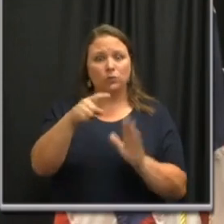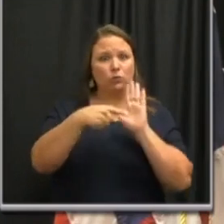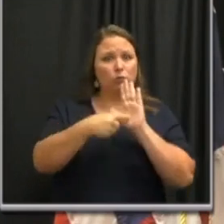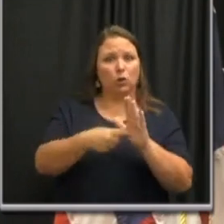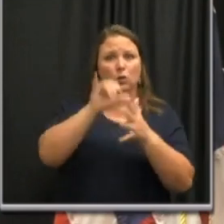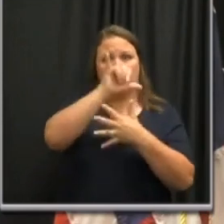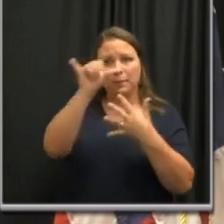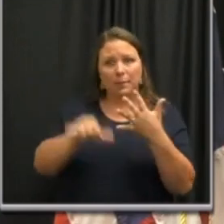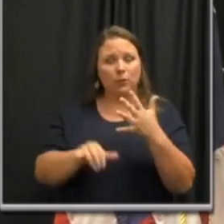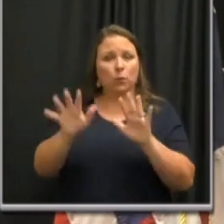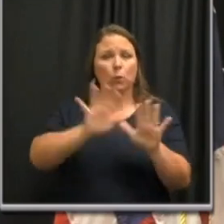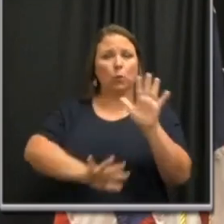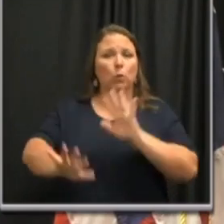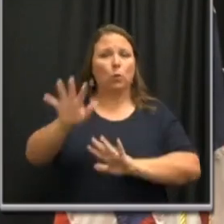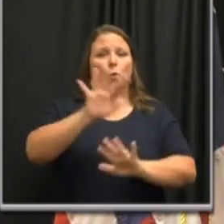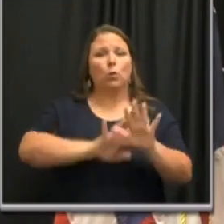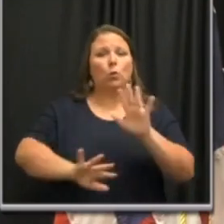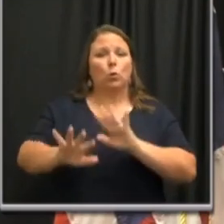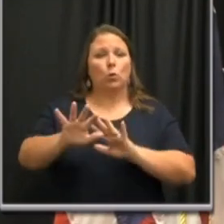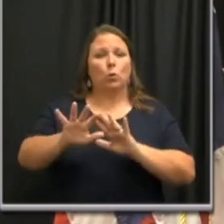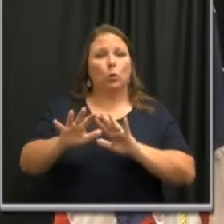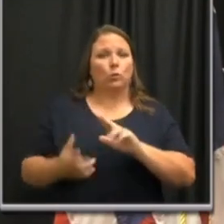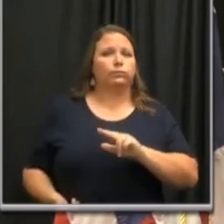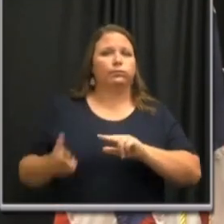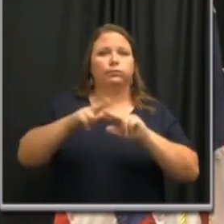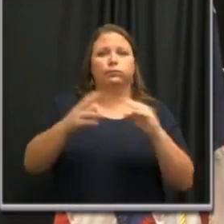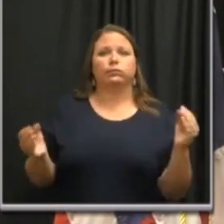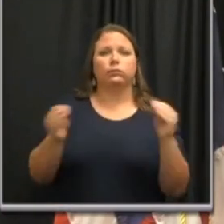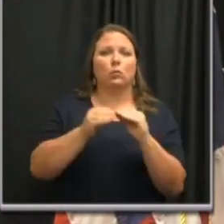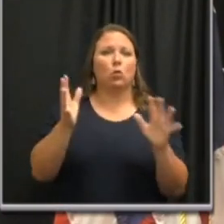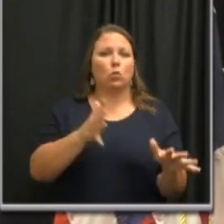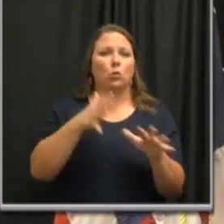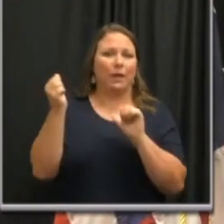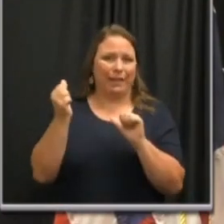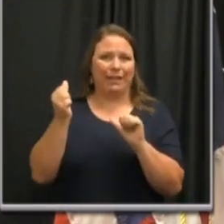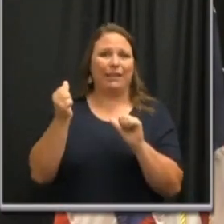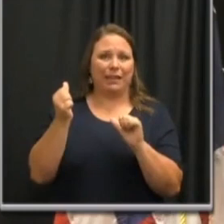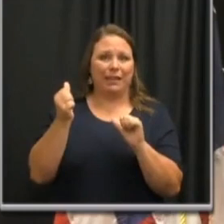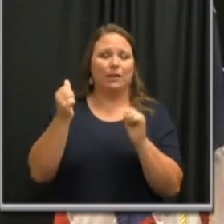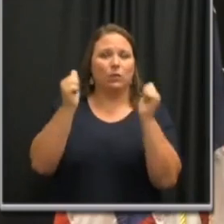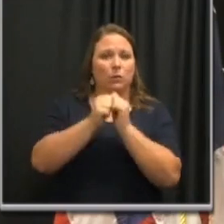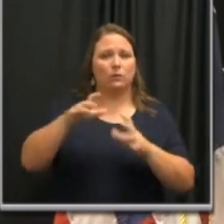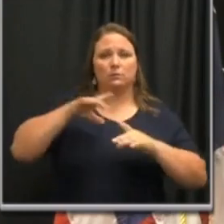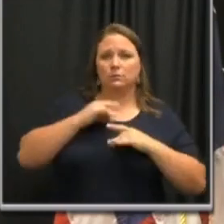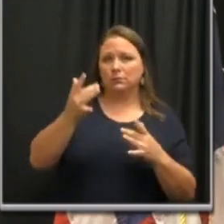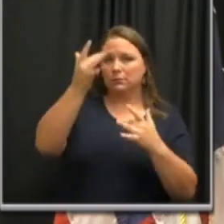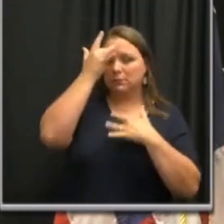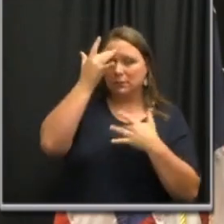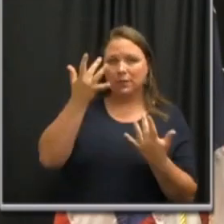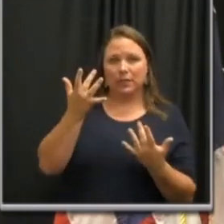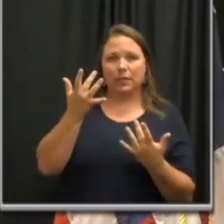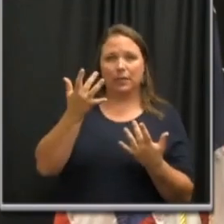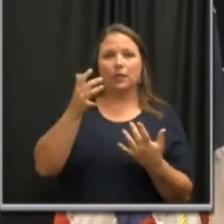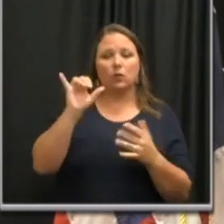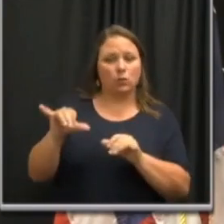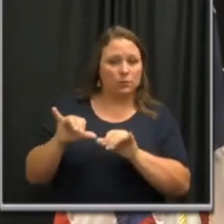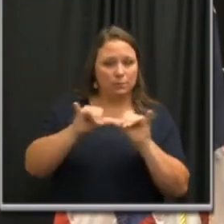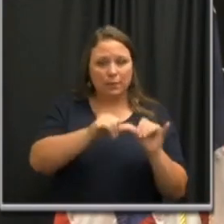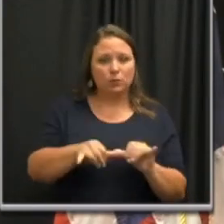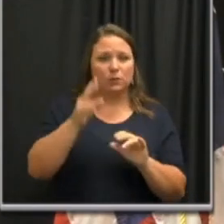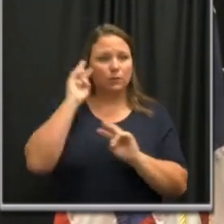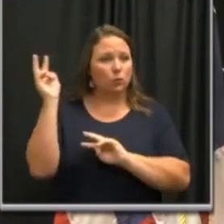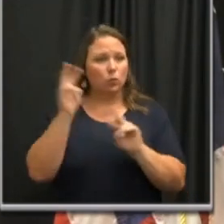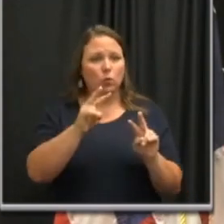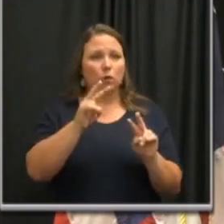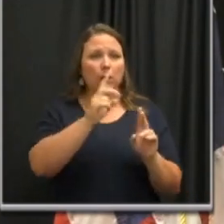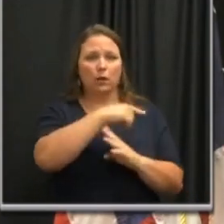that we're raising much more quickly in our number of cases. And the metrics, if you look on our dashboard